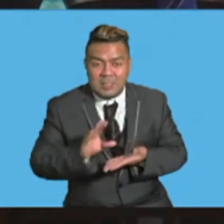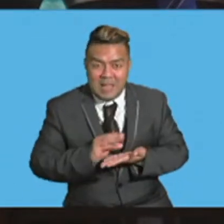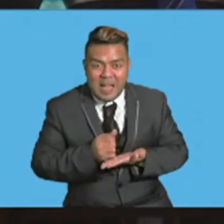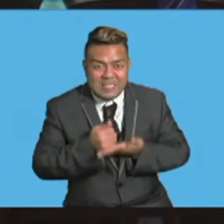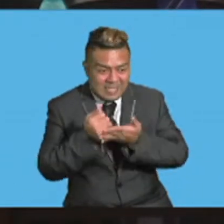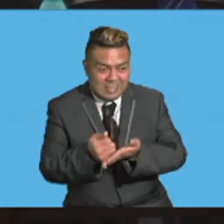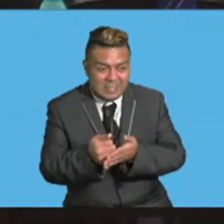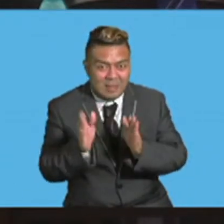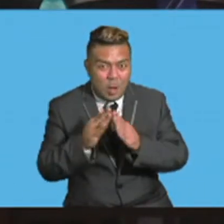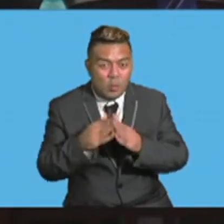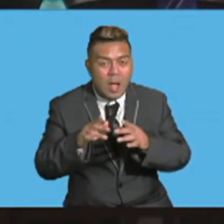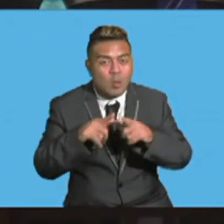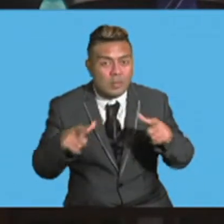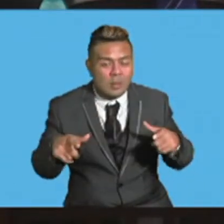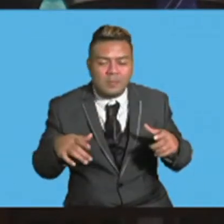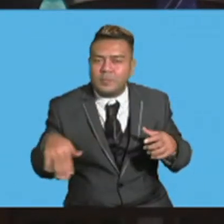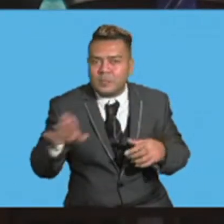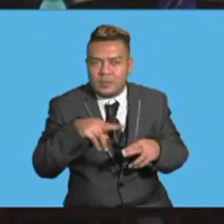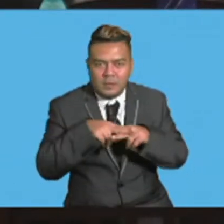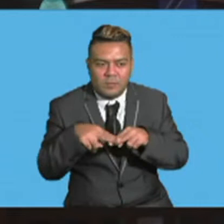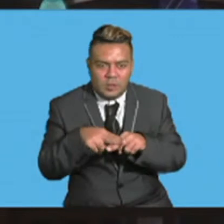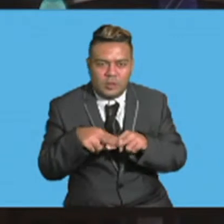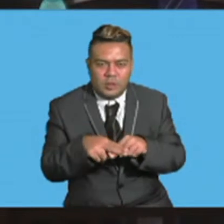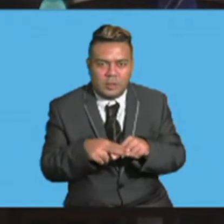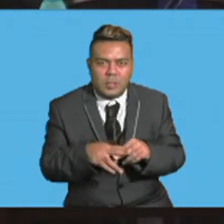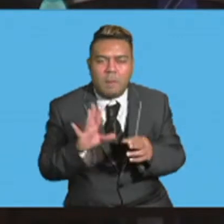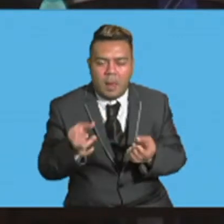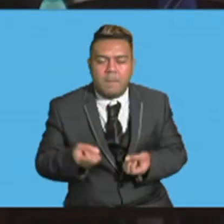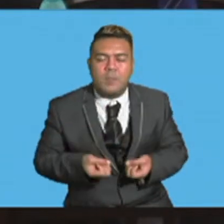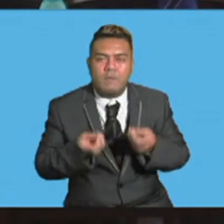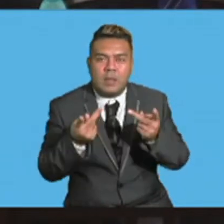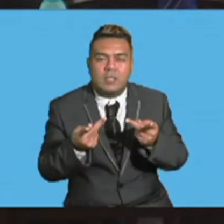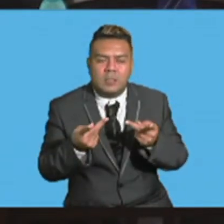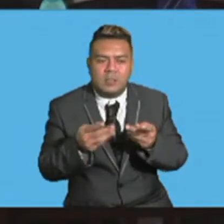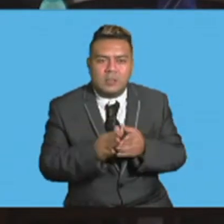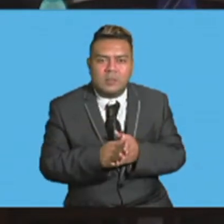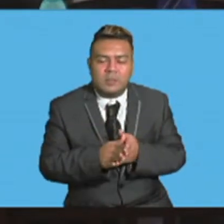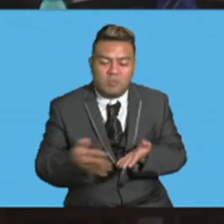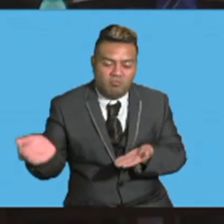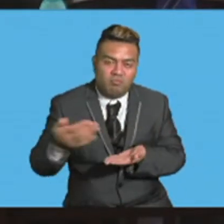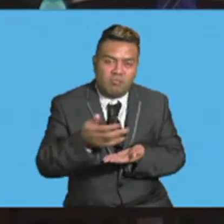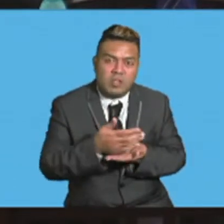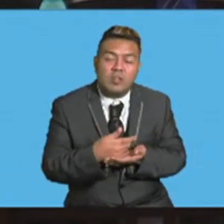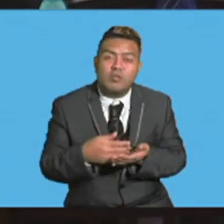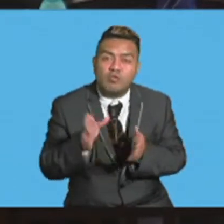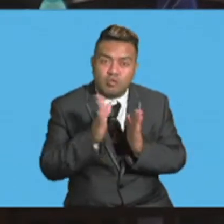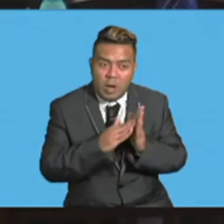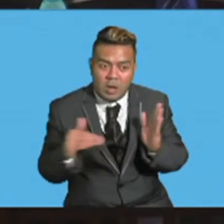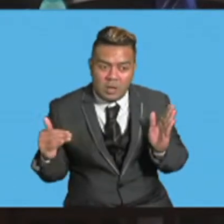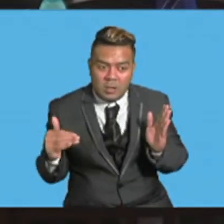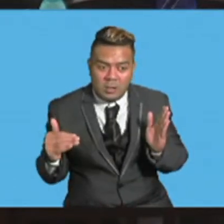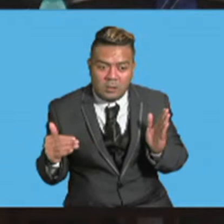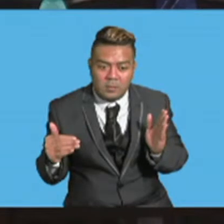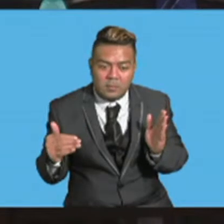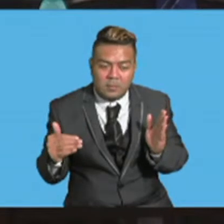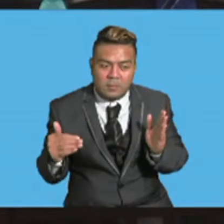councils all over Fiji by providing compactor trucks, by